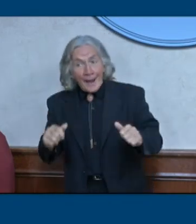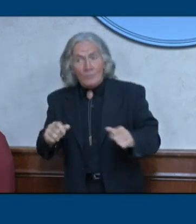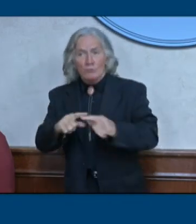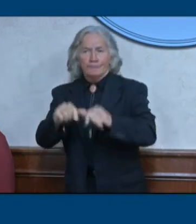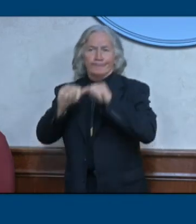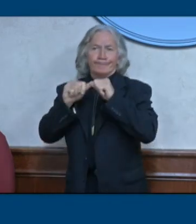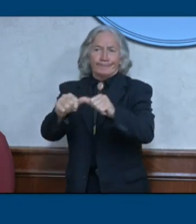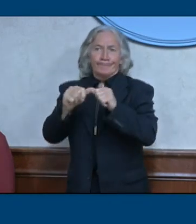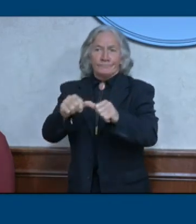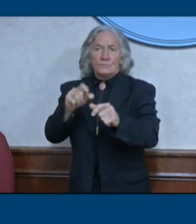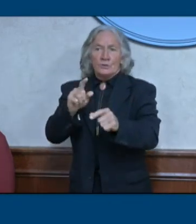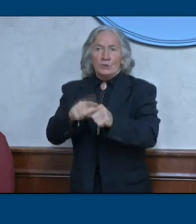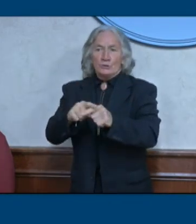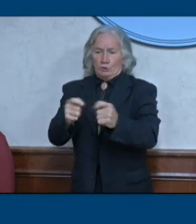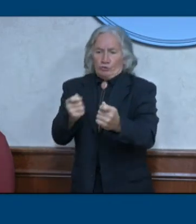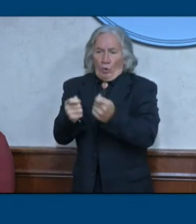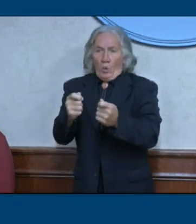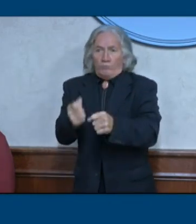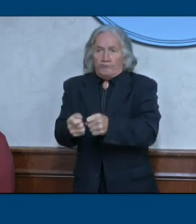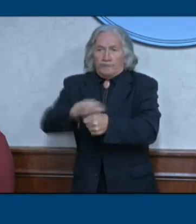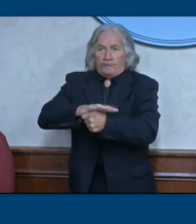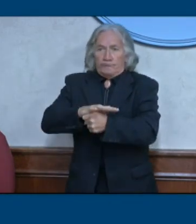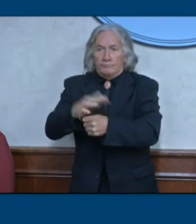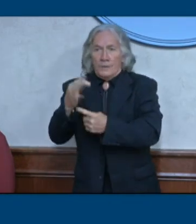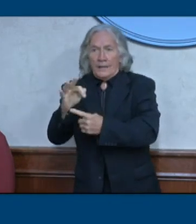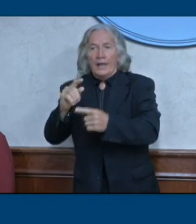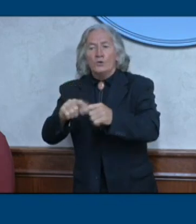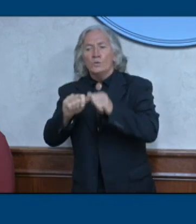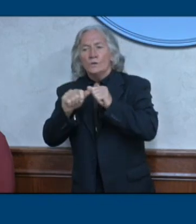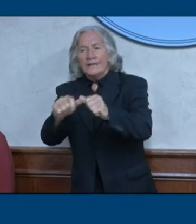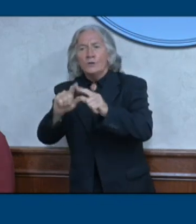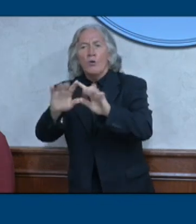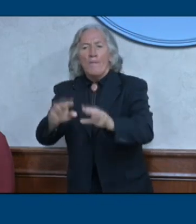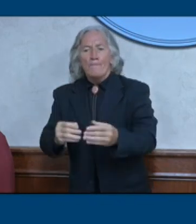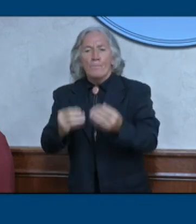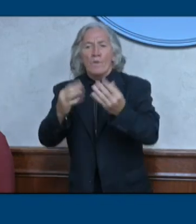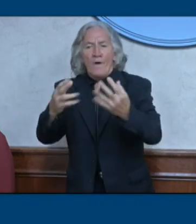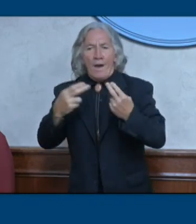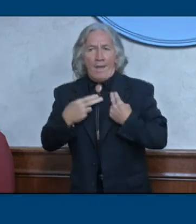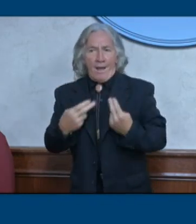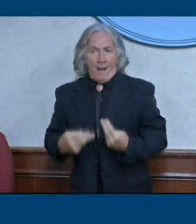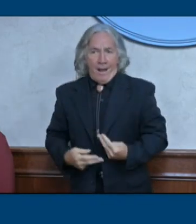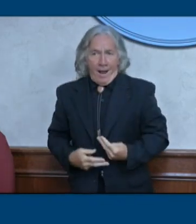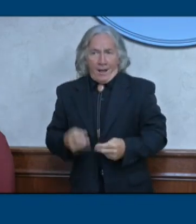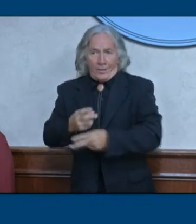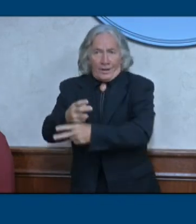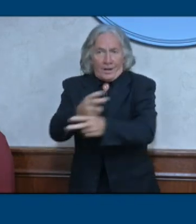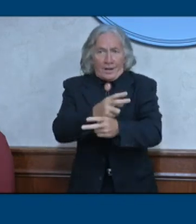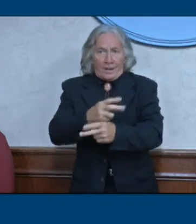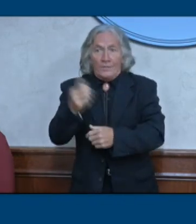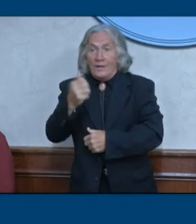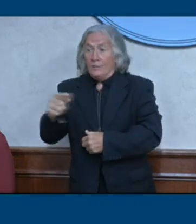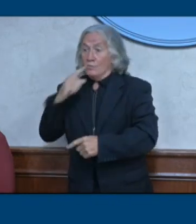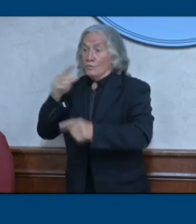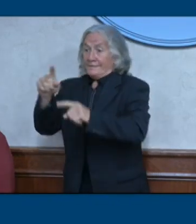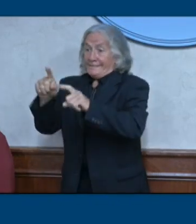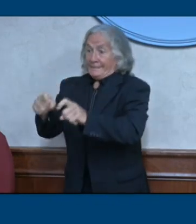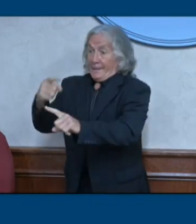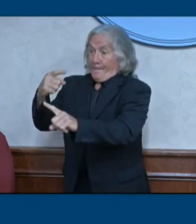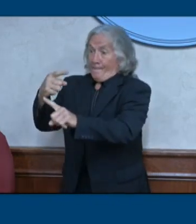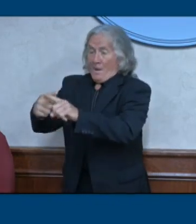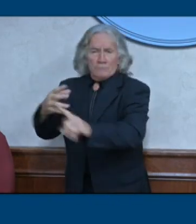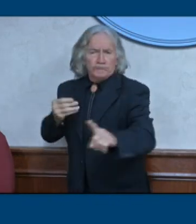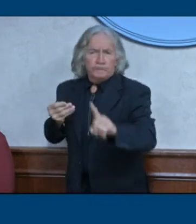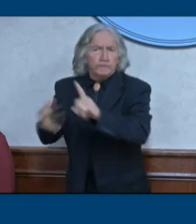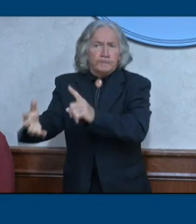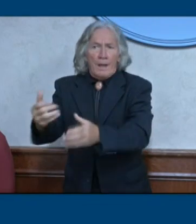to continue to contain COVID-19, to continue to provide the health care that's needed for anybody who tests positive for